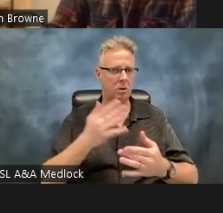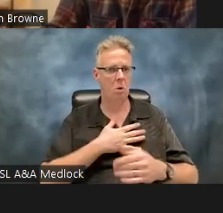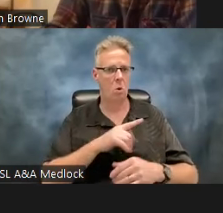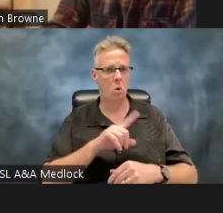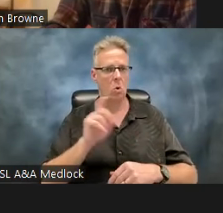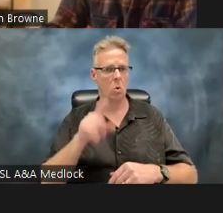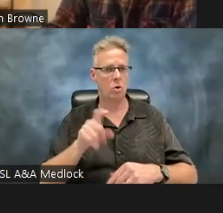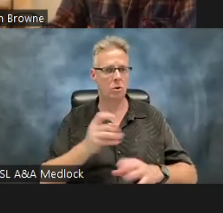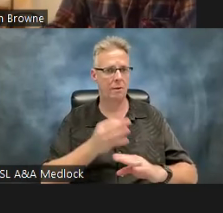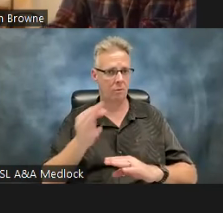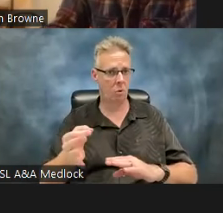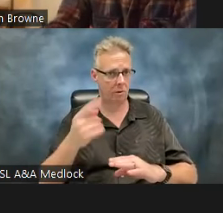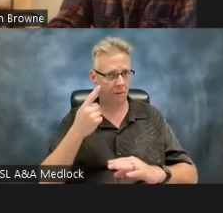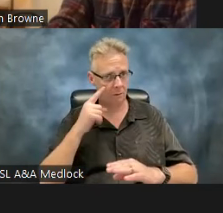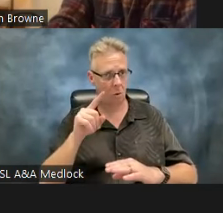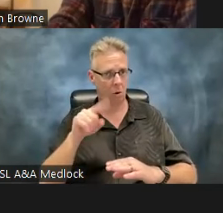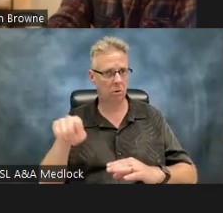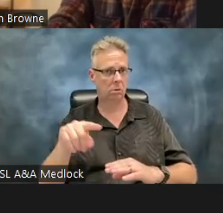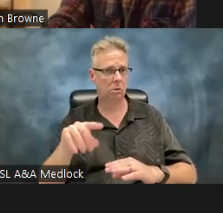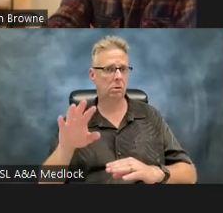be forwarded on to